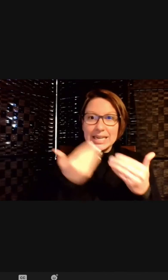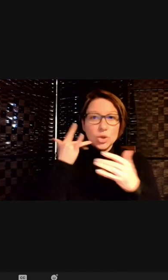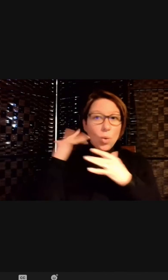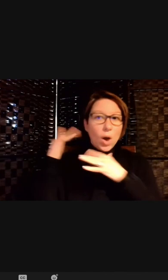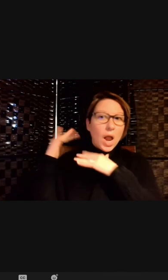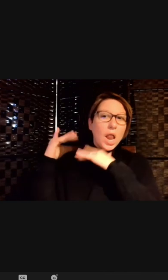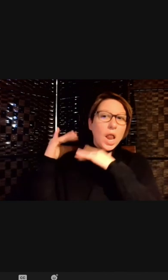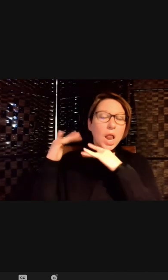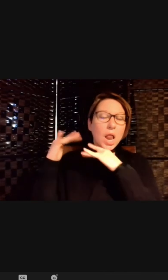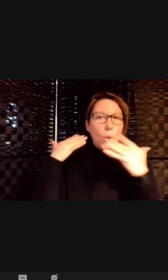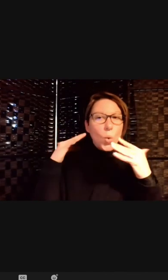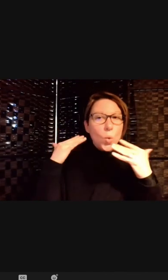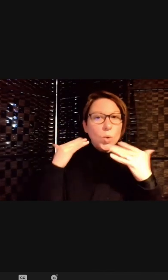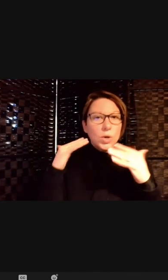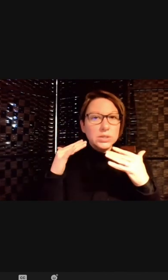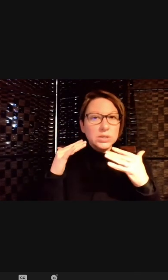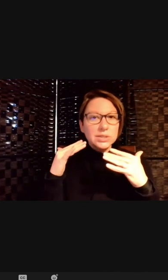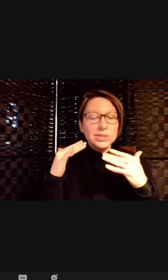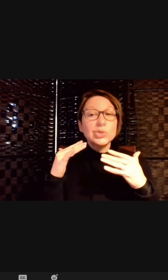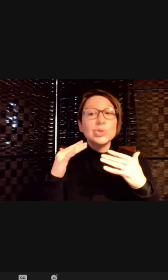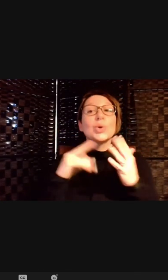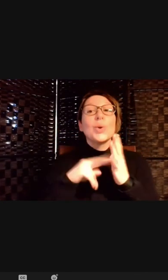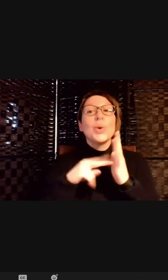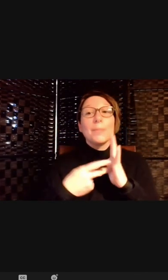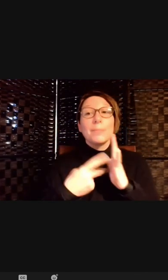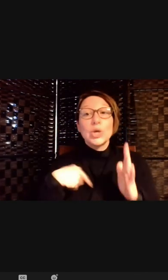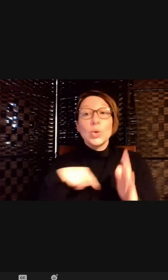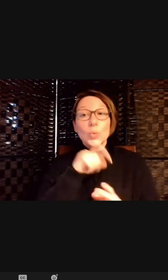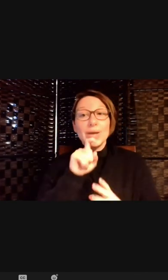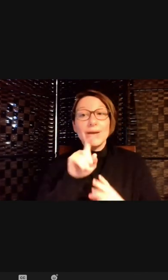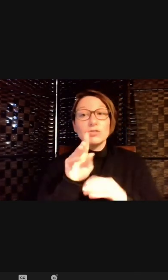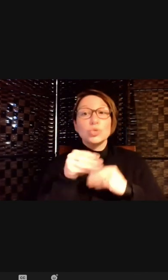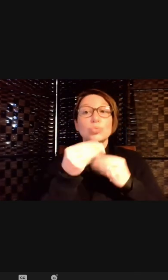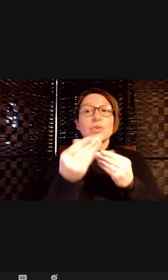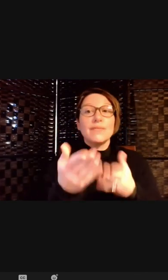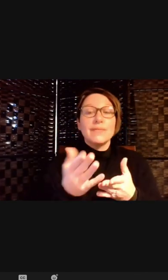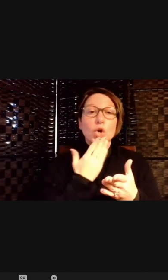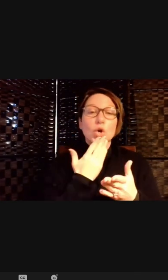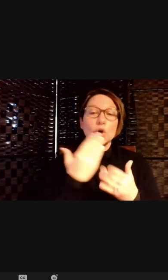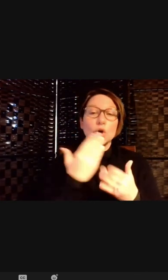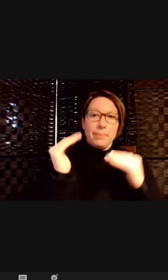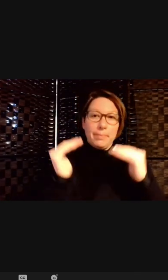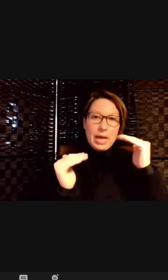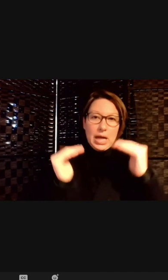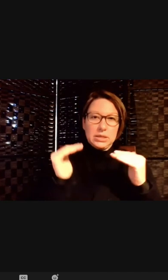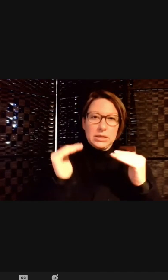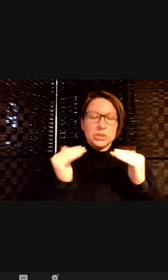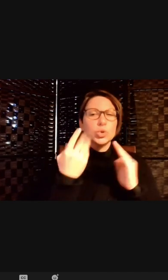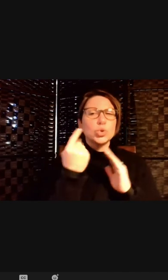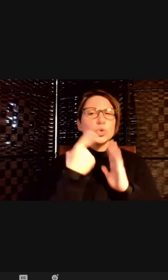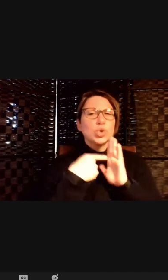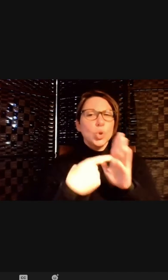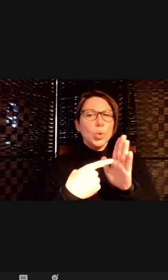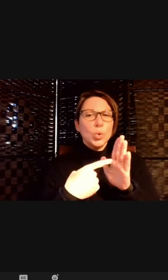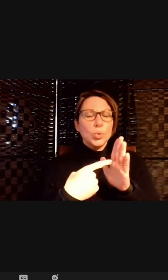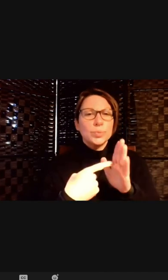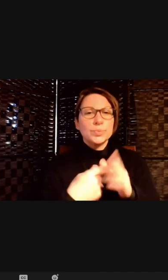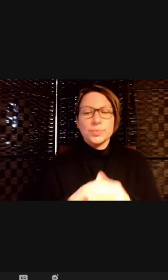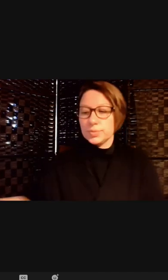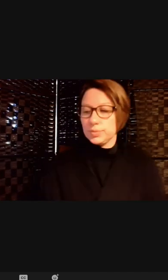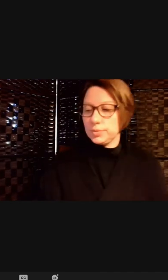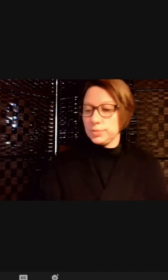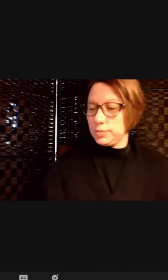on in the background. It's our job to make sure that we provide a really good balance. So let me show you an example. Here